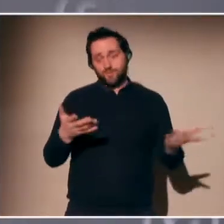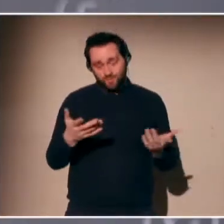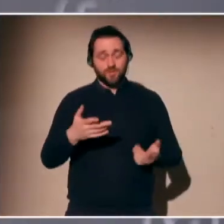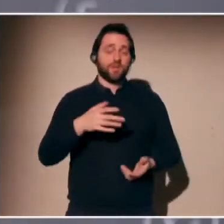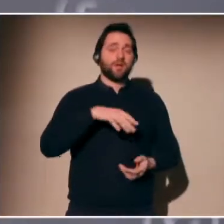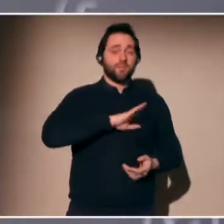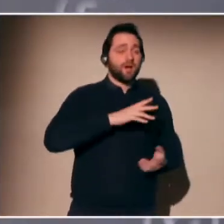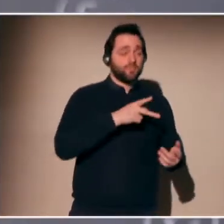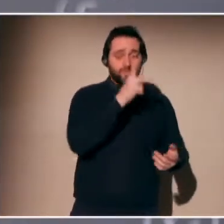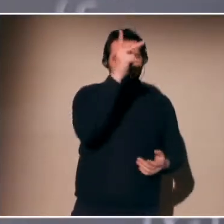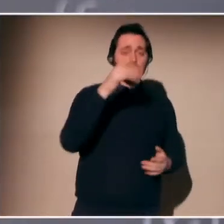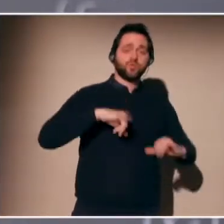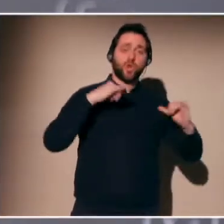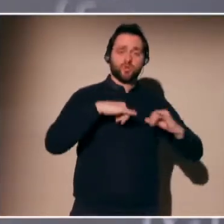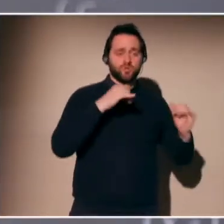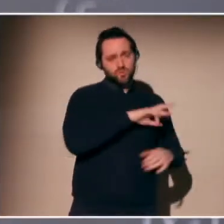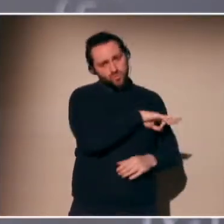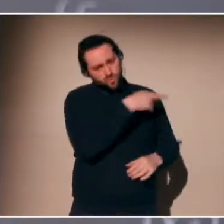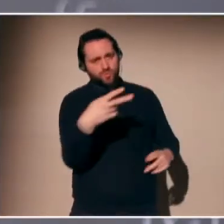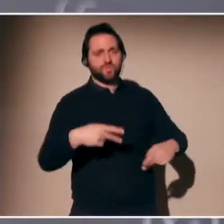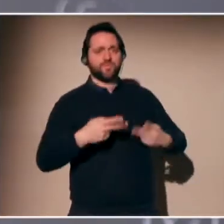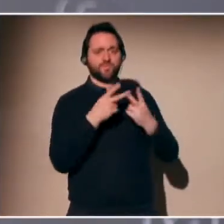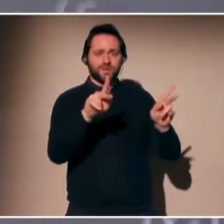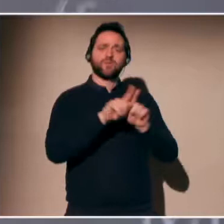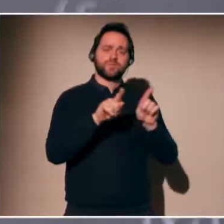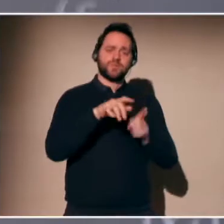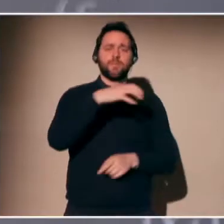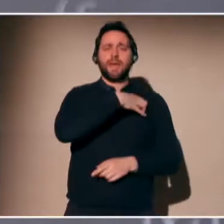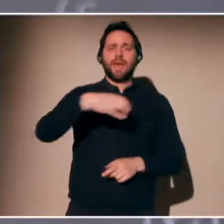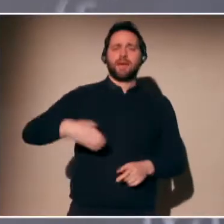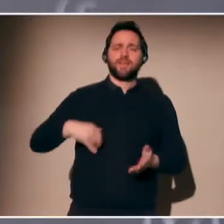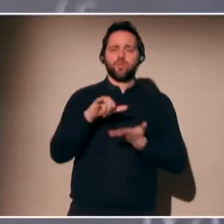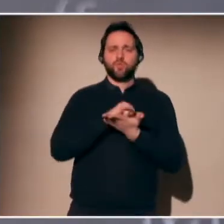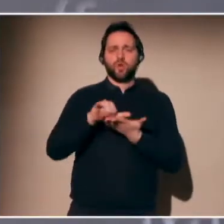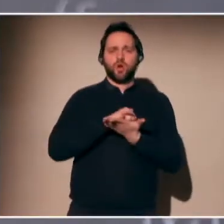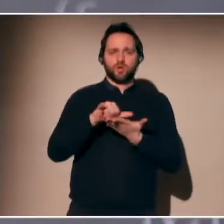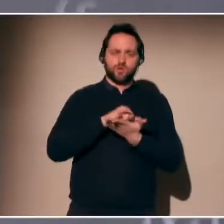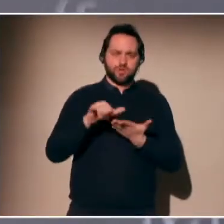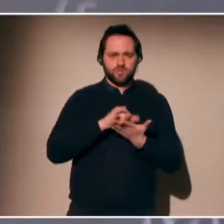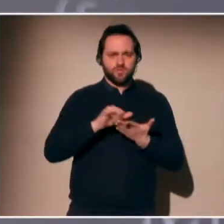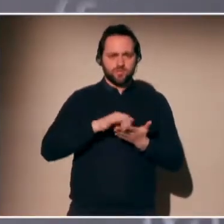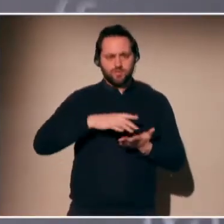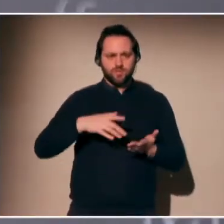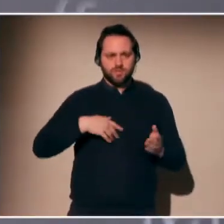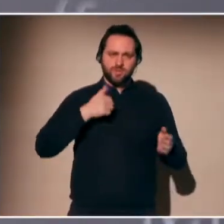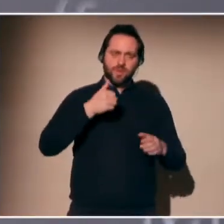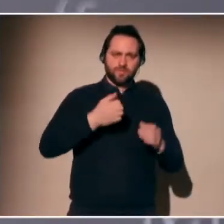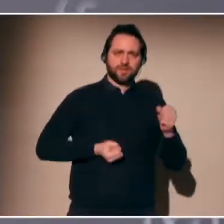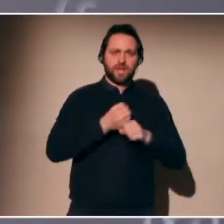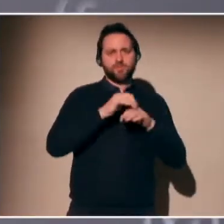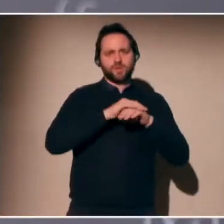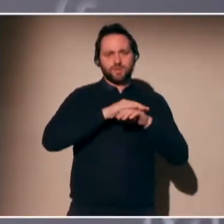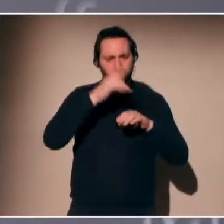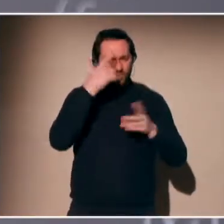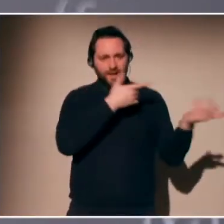young people going back to cities, and initiatives taken by the mayor of New York had increased the ecosystem of research